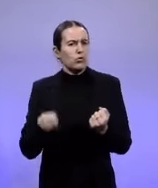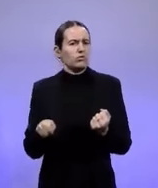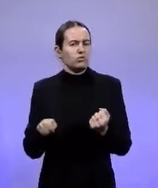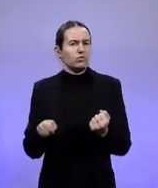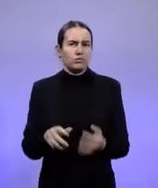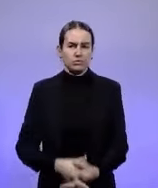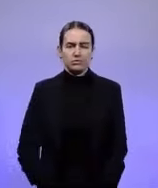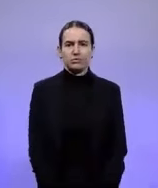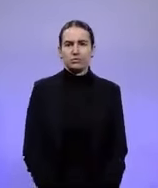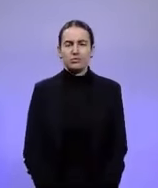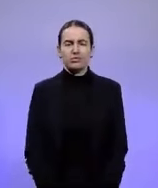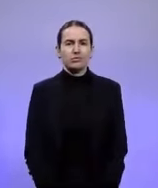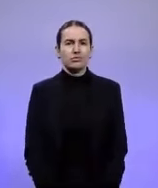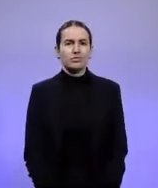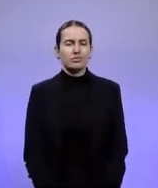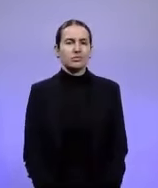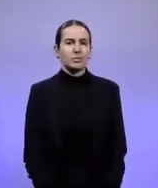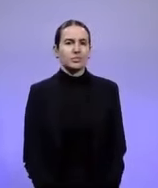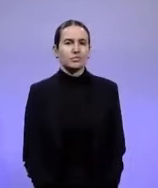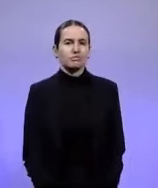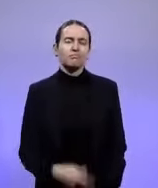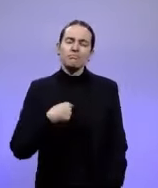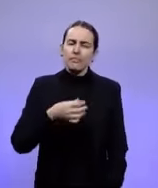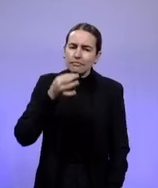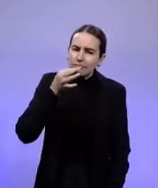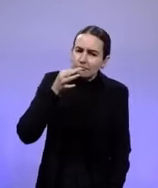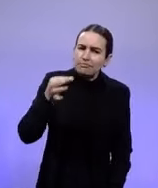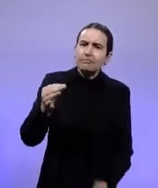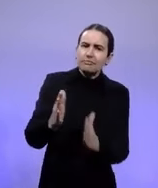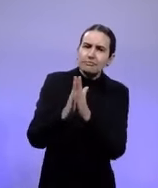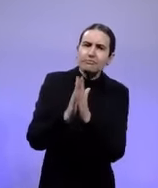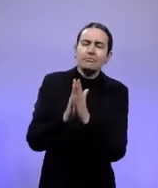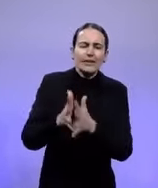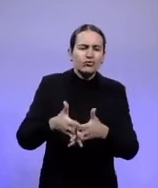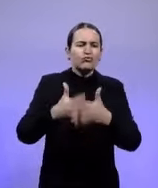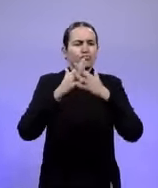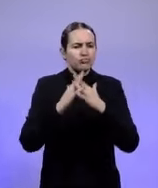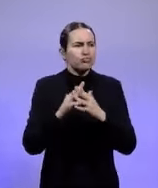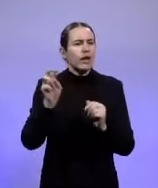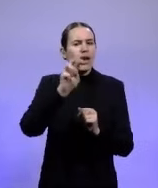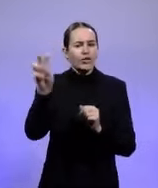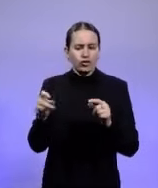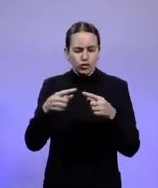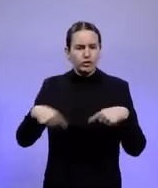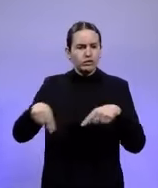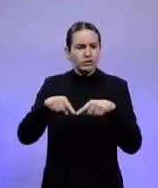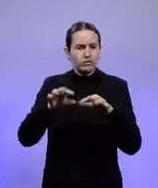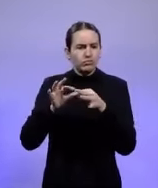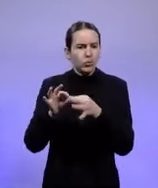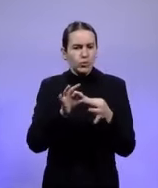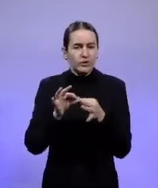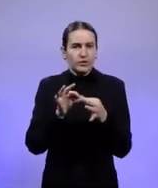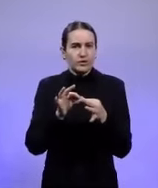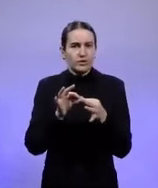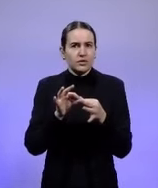I appealed to the leaders to establish an European energy union to break the